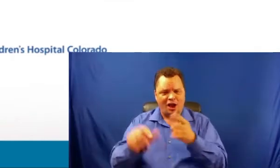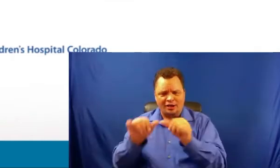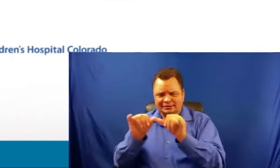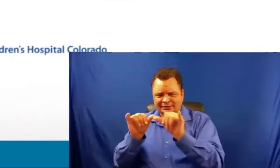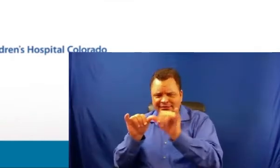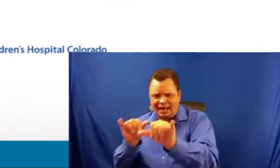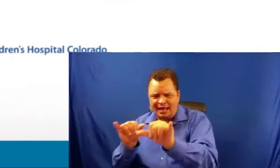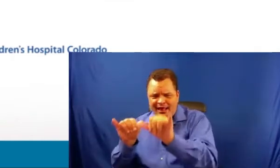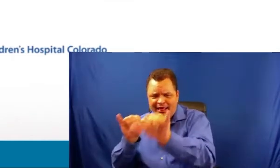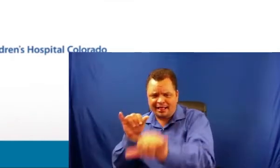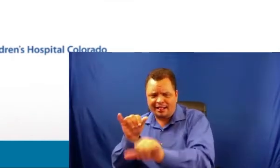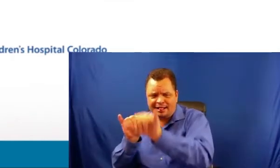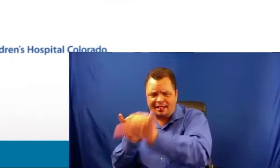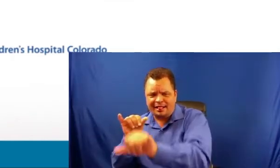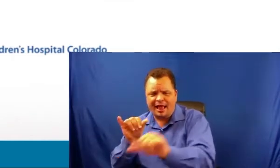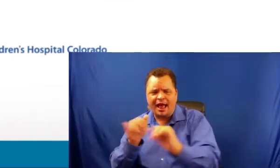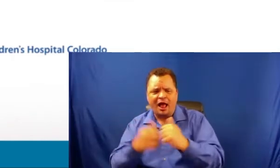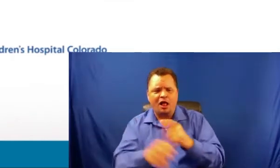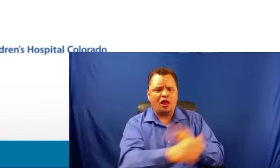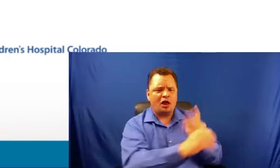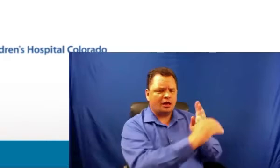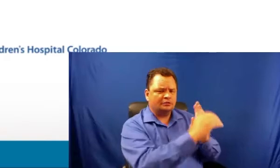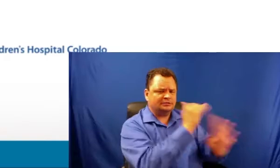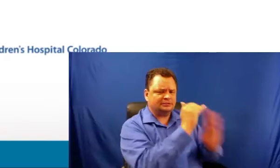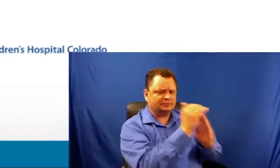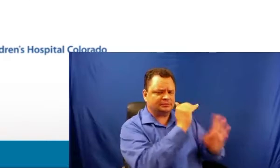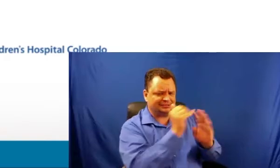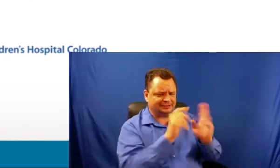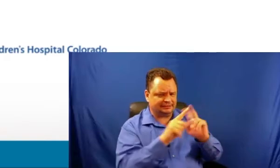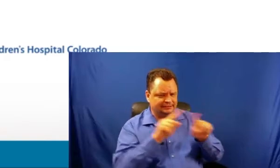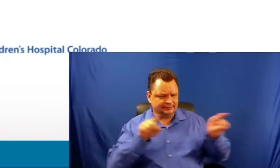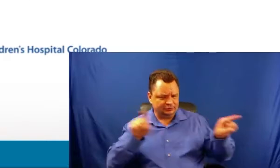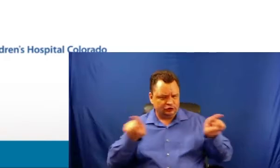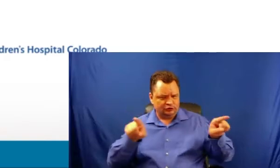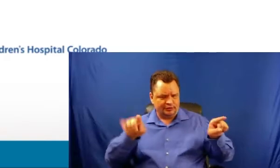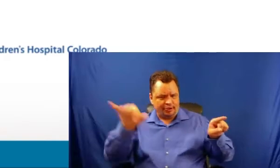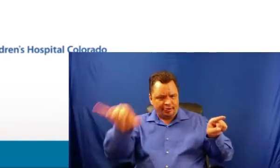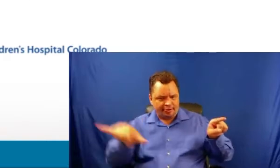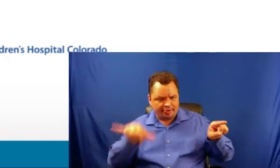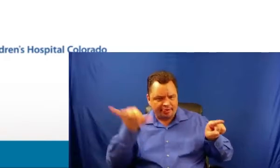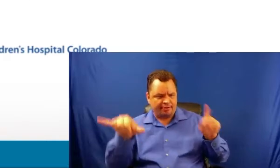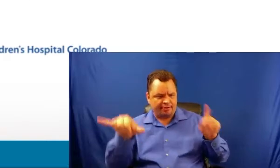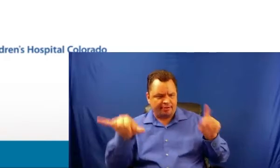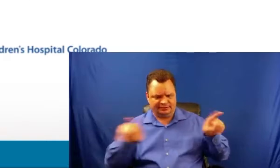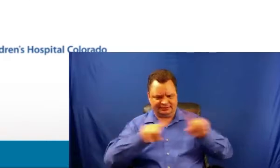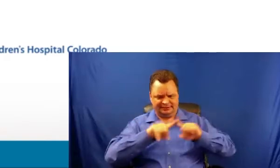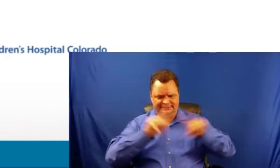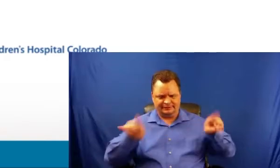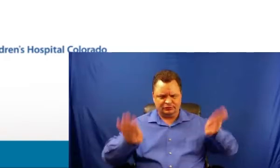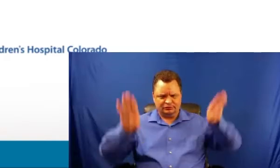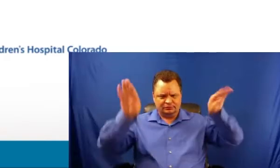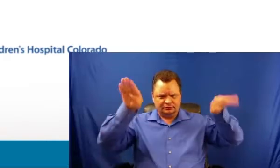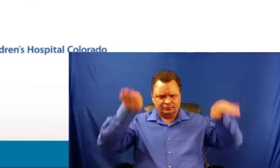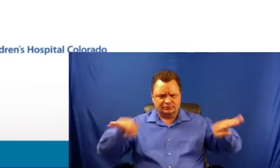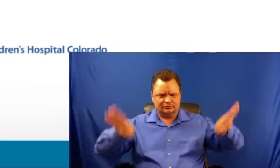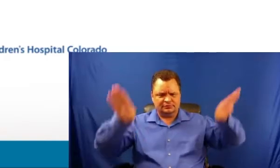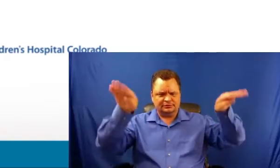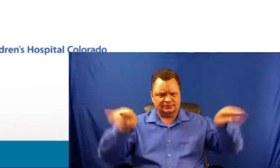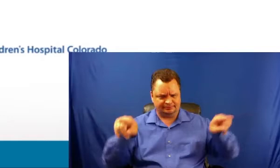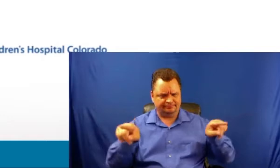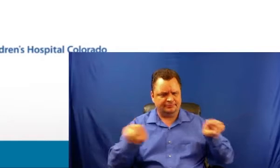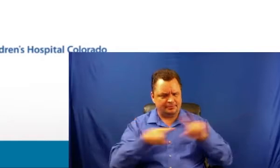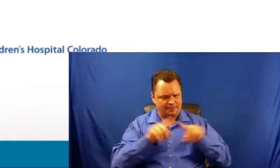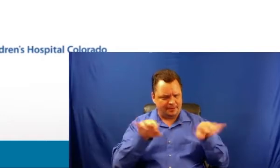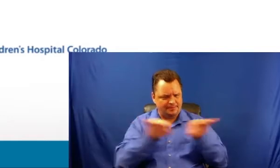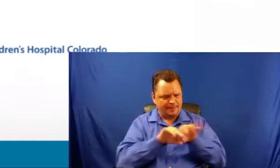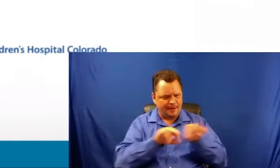bit differently. It also lags in time after cases and sometimes takes a little bit longer to decay. The important thing to note here, though, is that